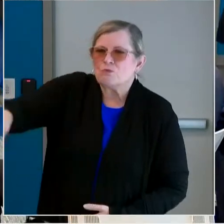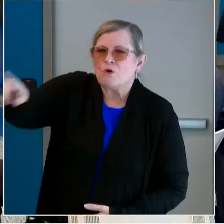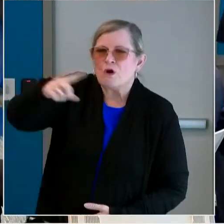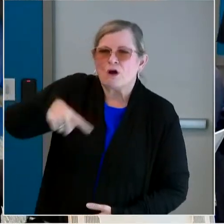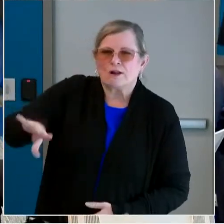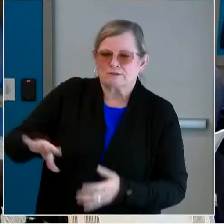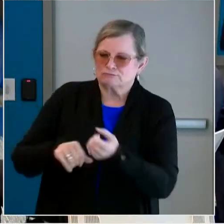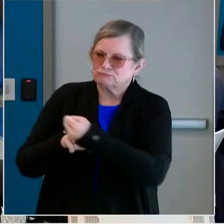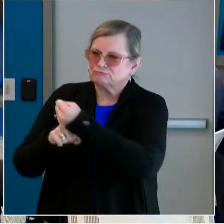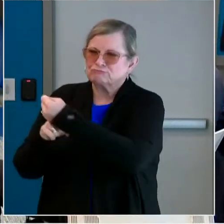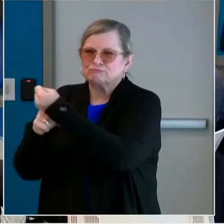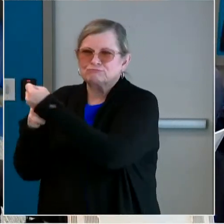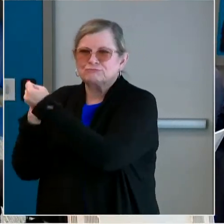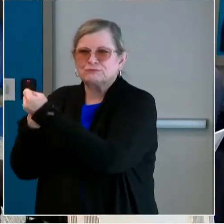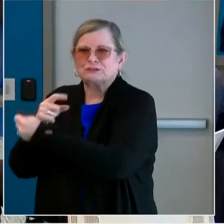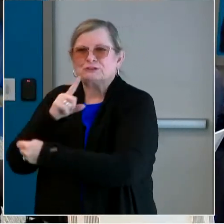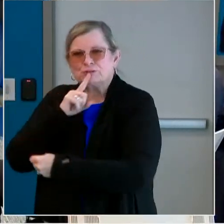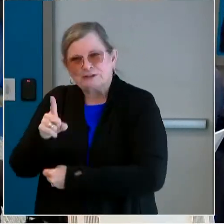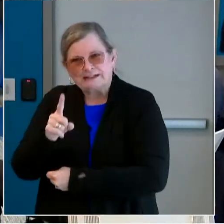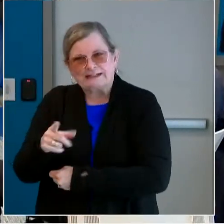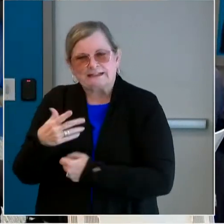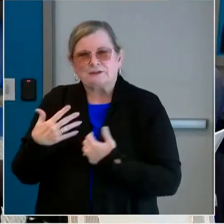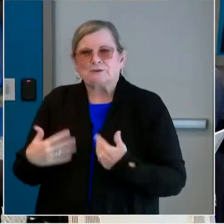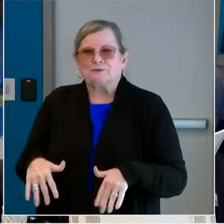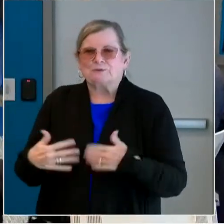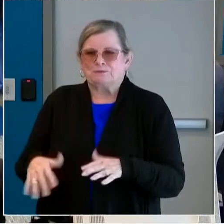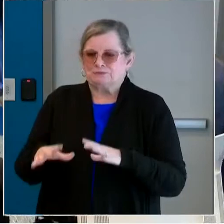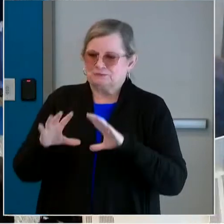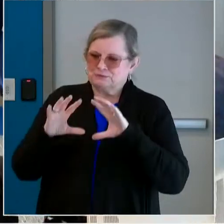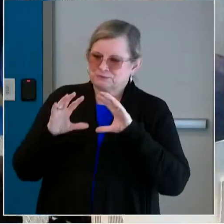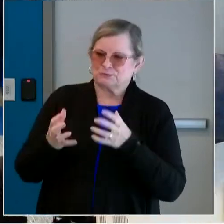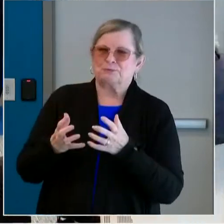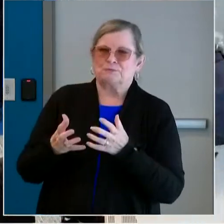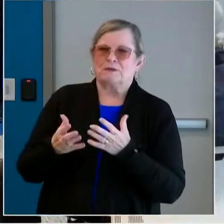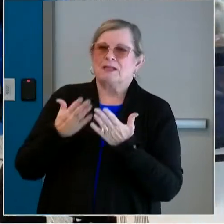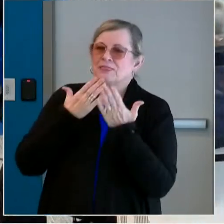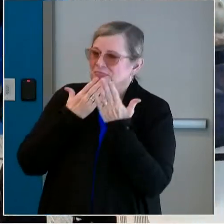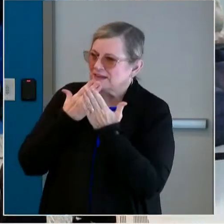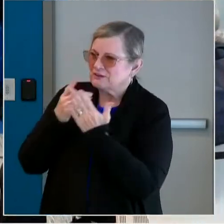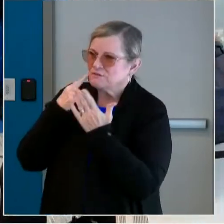what an impressive group. So thank you. And thank you all for being here today.